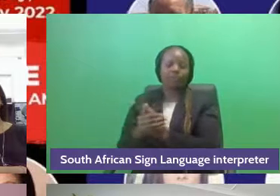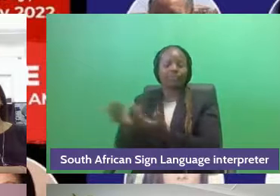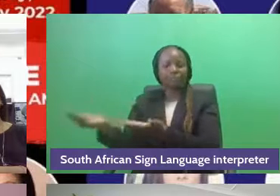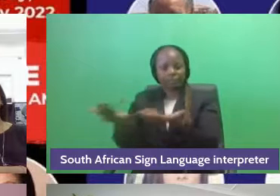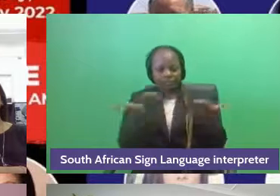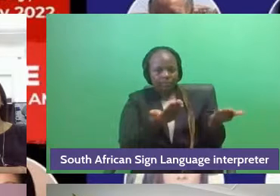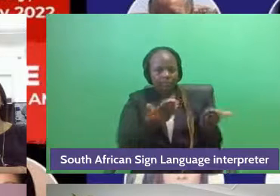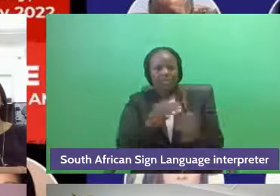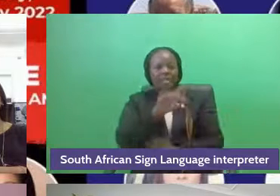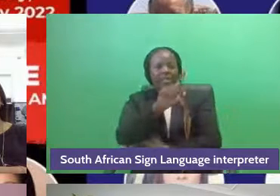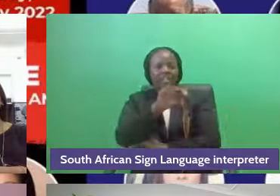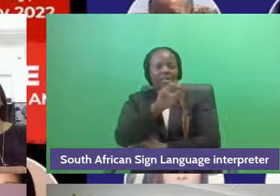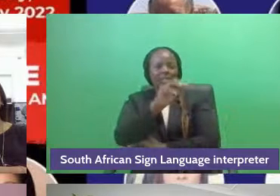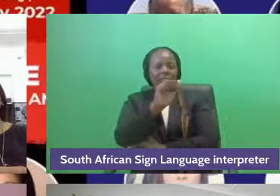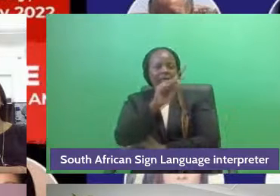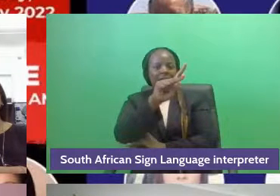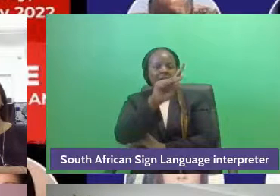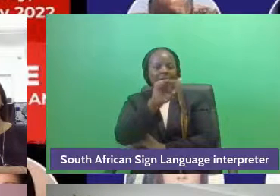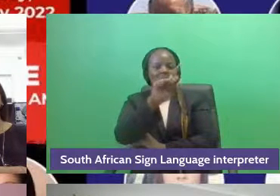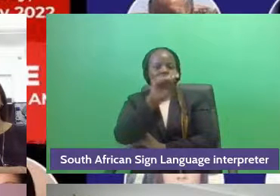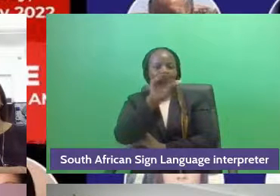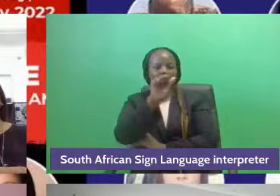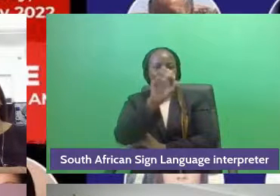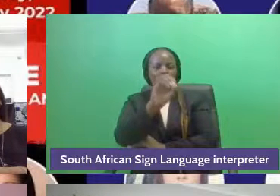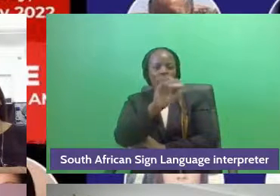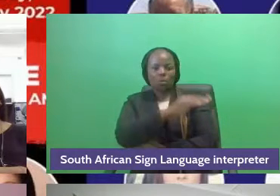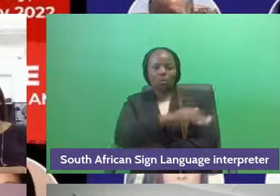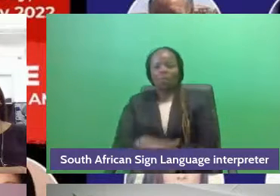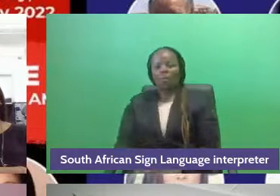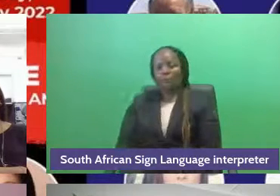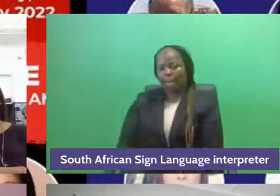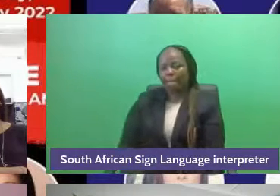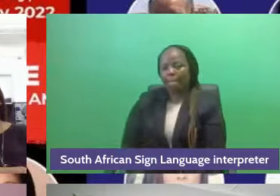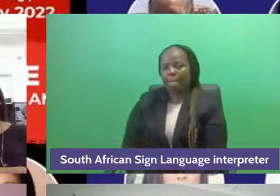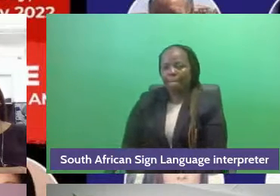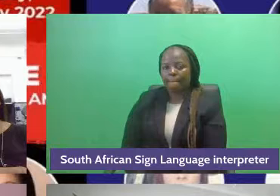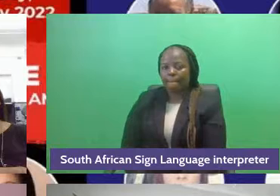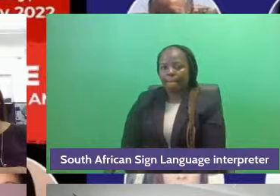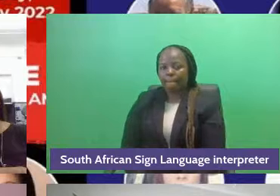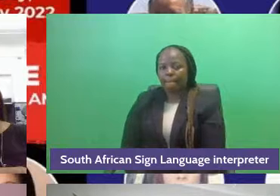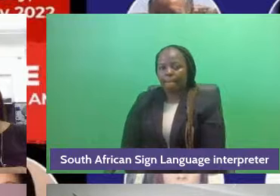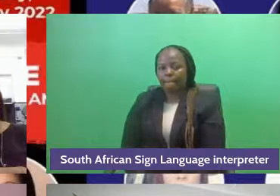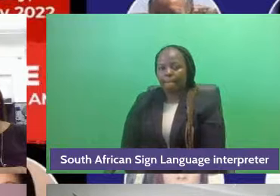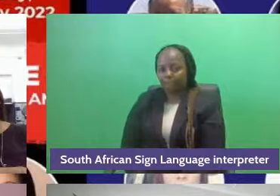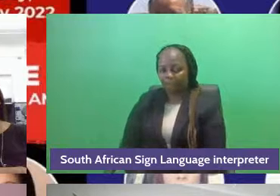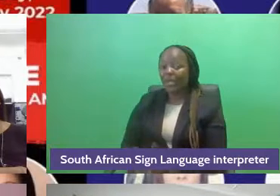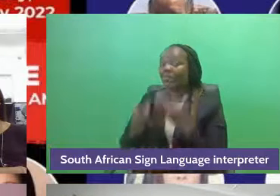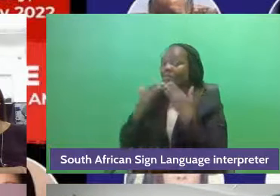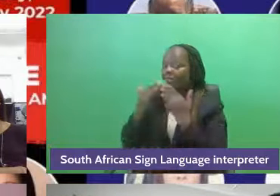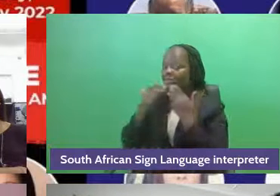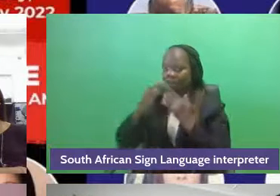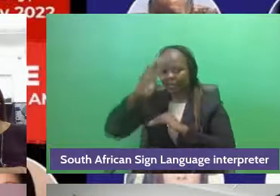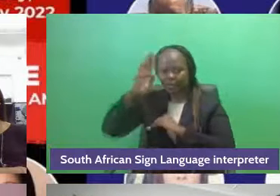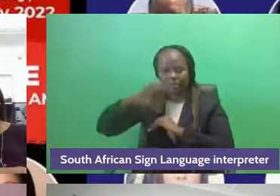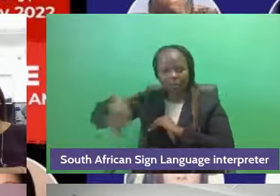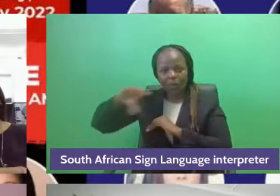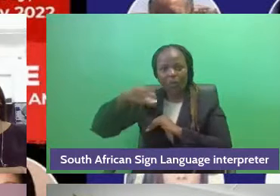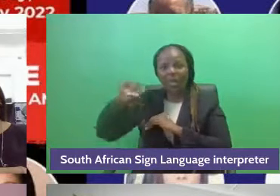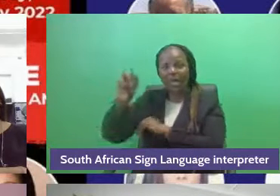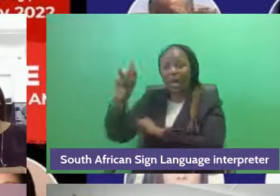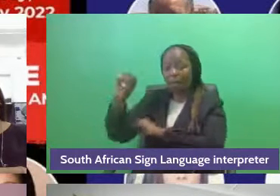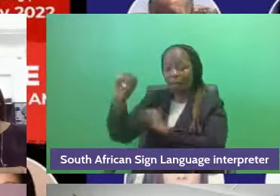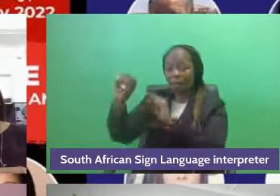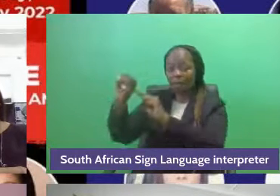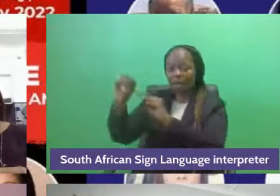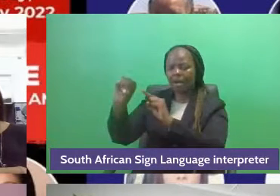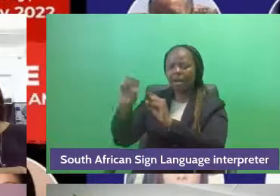Dimakatso. Thank you. Thank you, Maud. Good morning, everybody. As Mort have introduced me